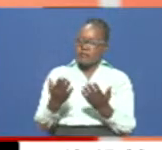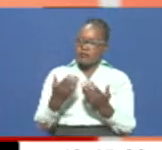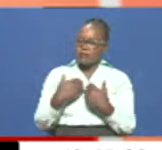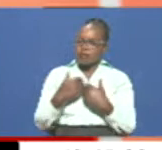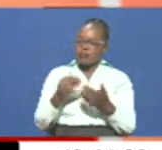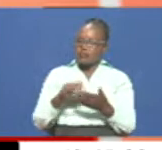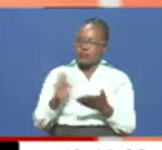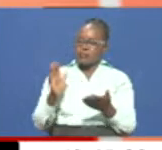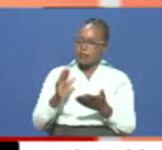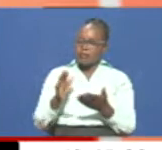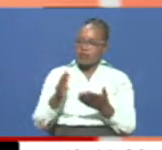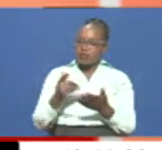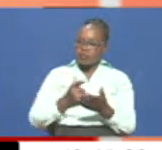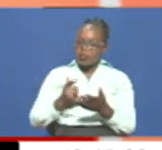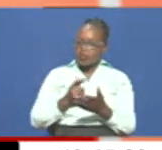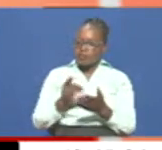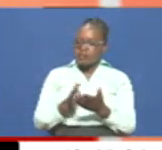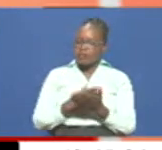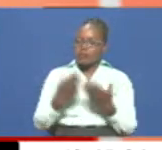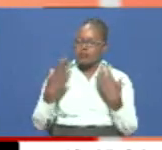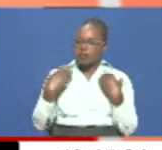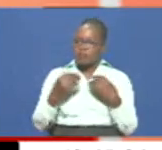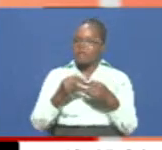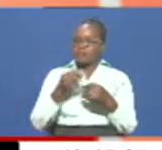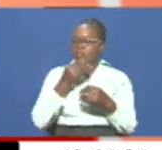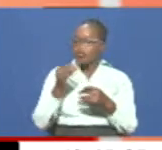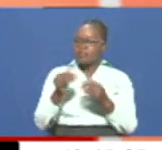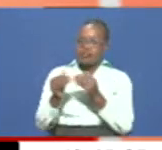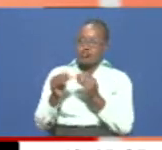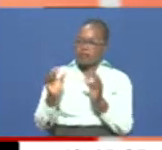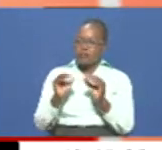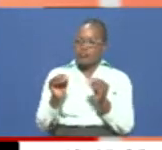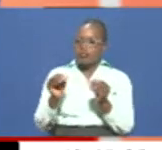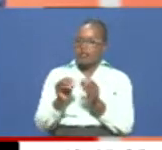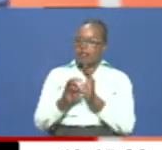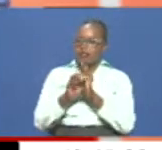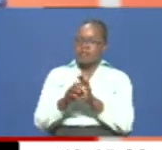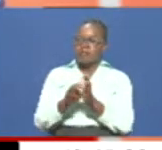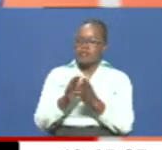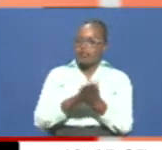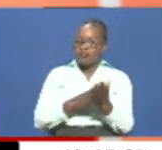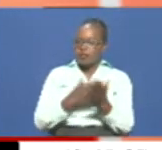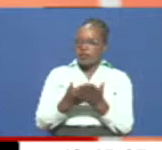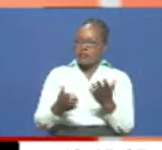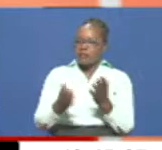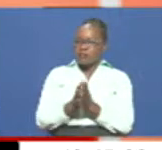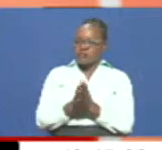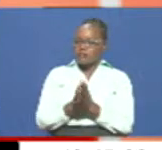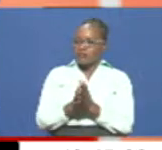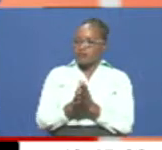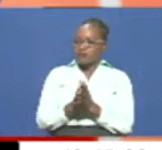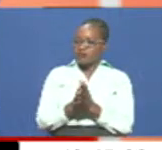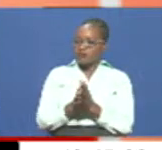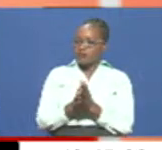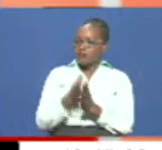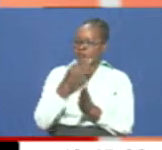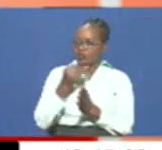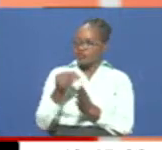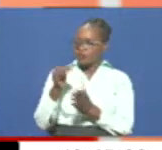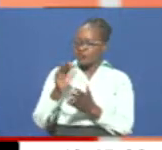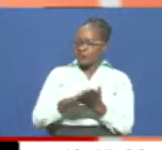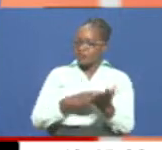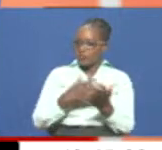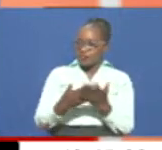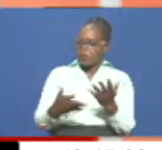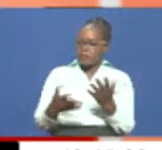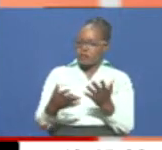some sports where we'll not have the men equivalent. For example, netball. Yeah. Netball, although we have the version of men's netball and the women's